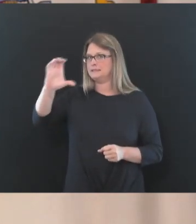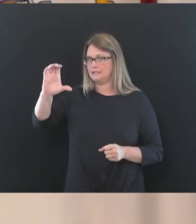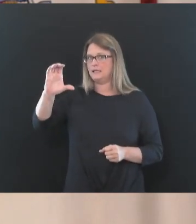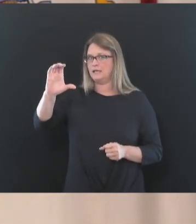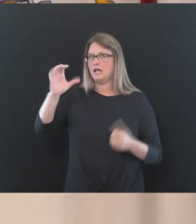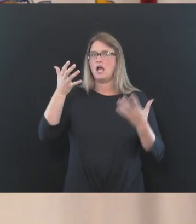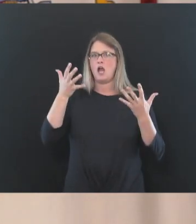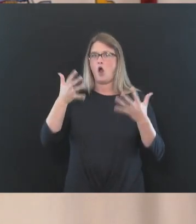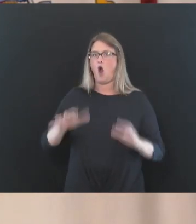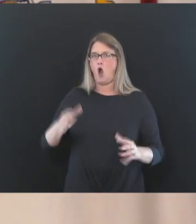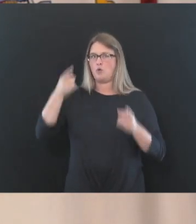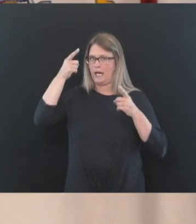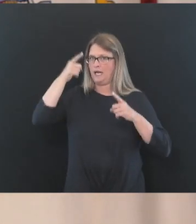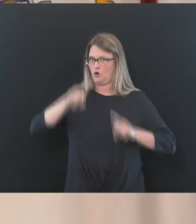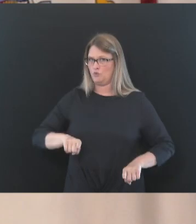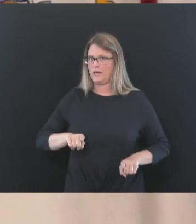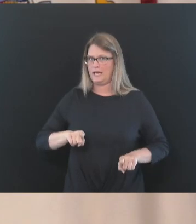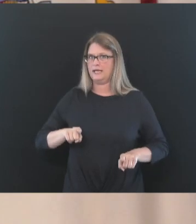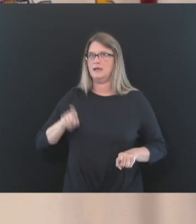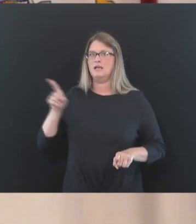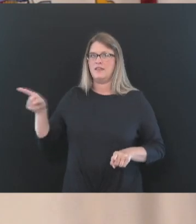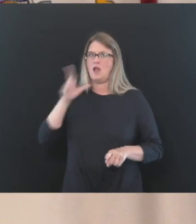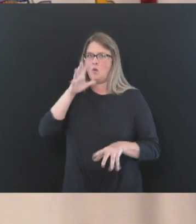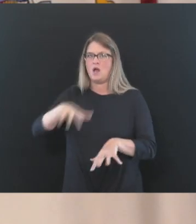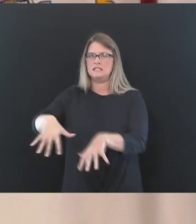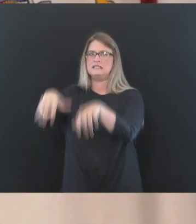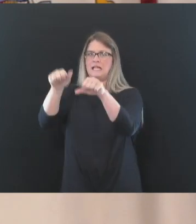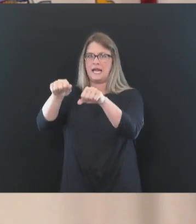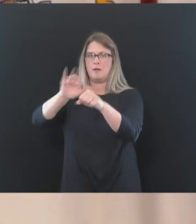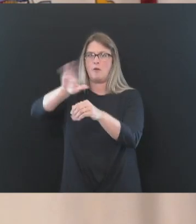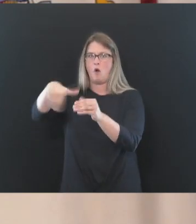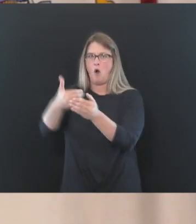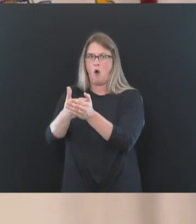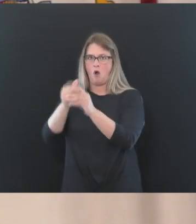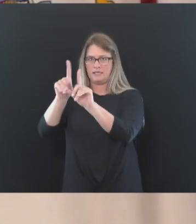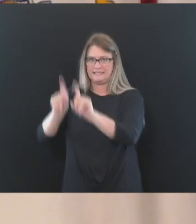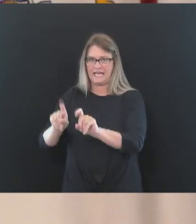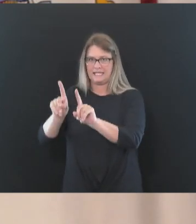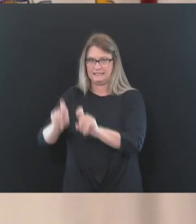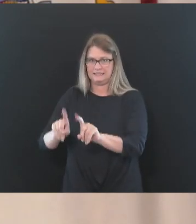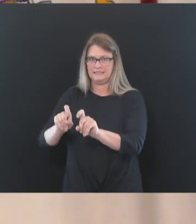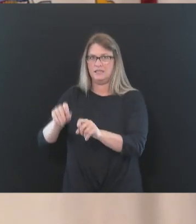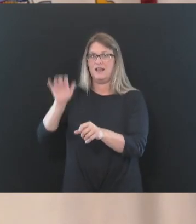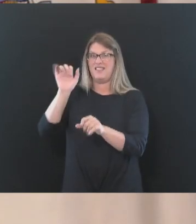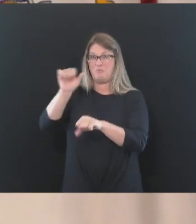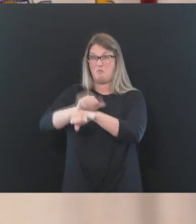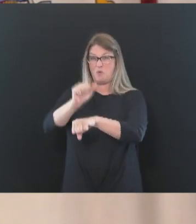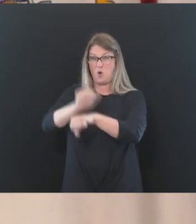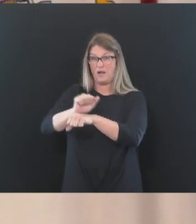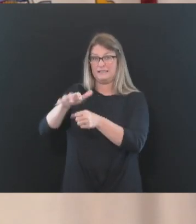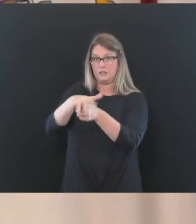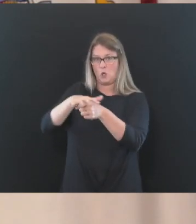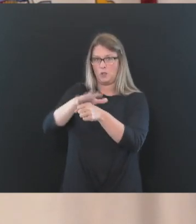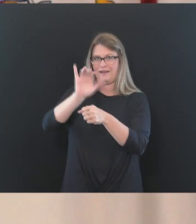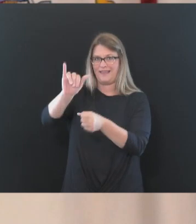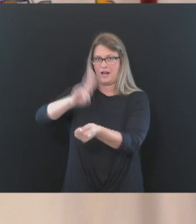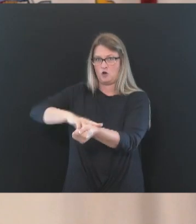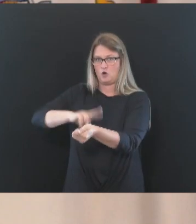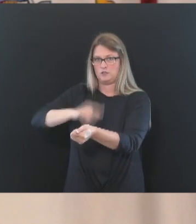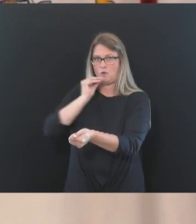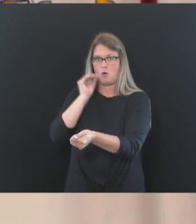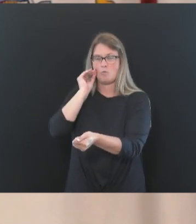agreed to administer all the tests to all the patients and employees at Eastbrook, and they'll do that beginning